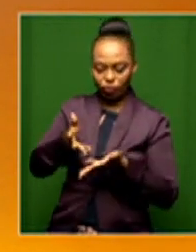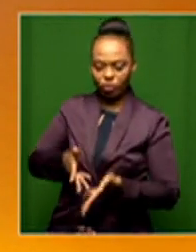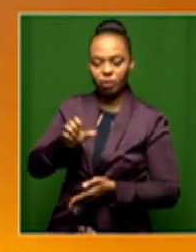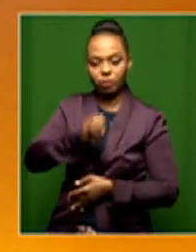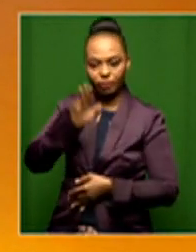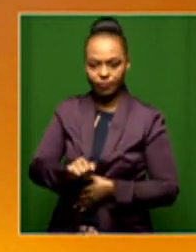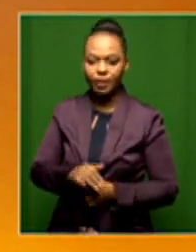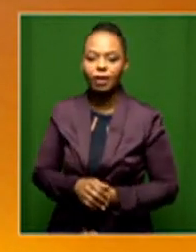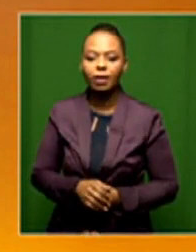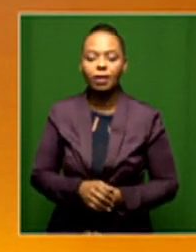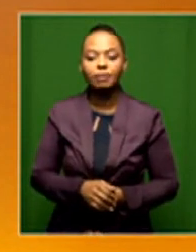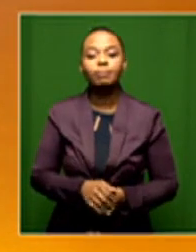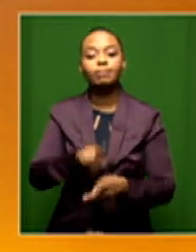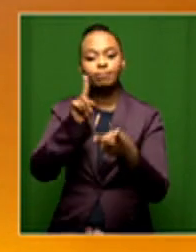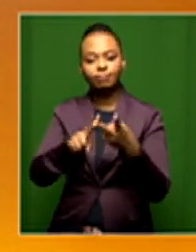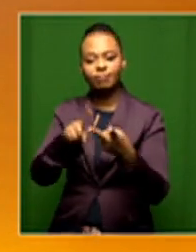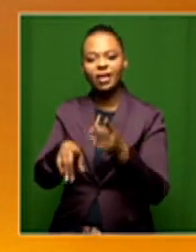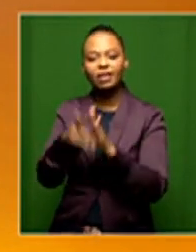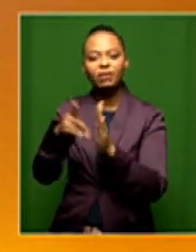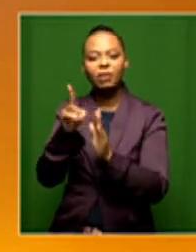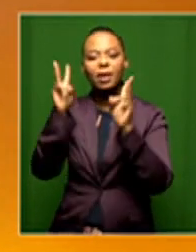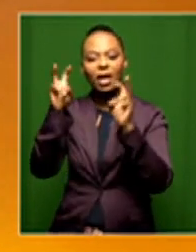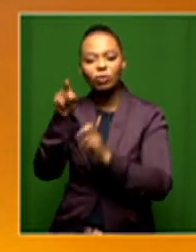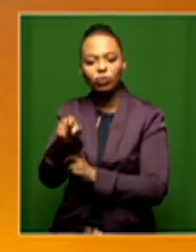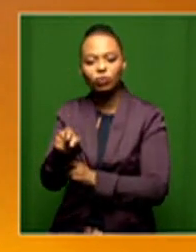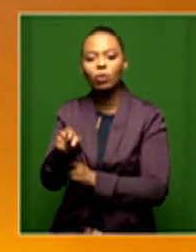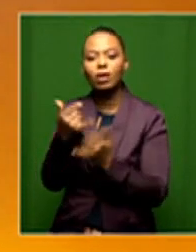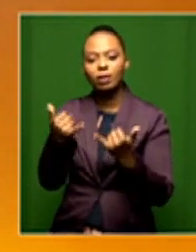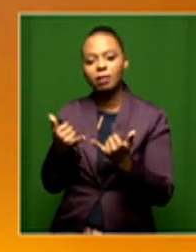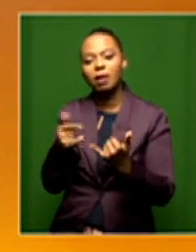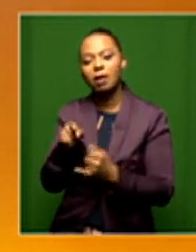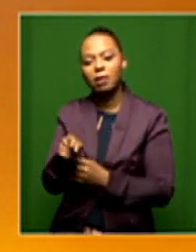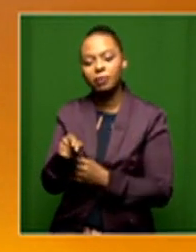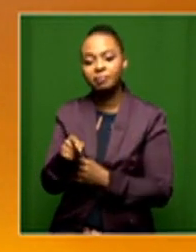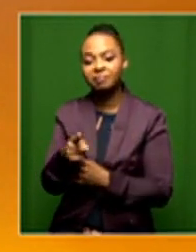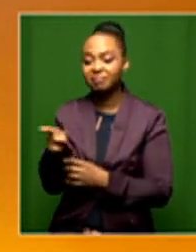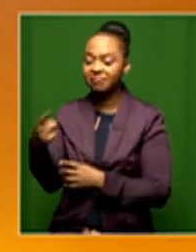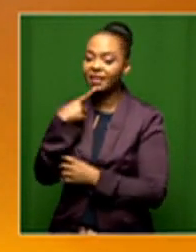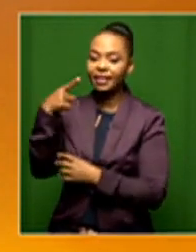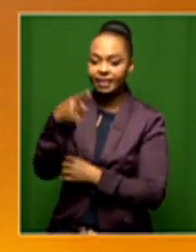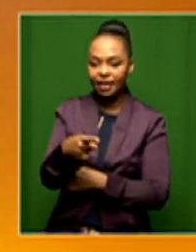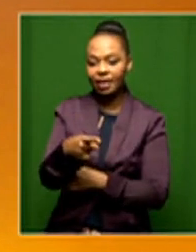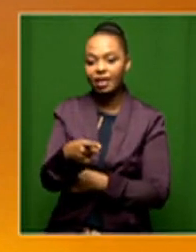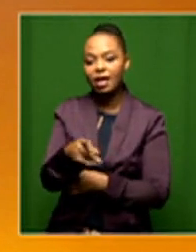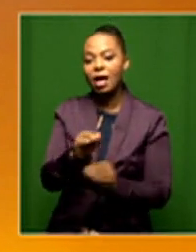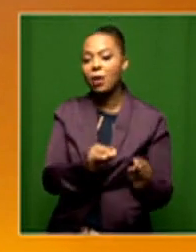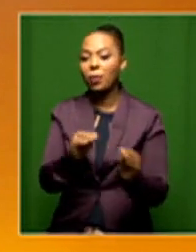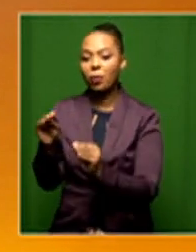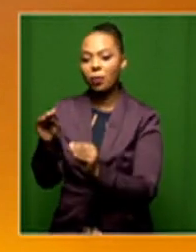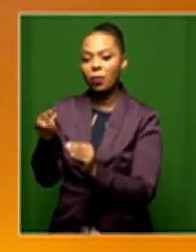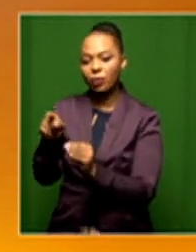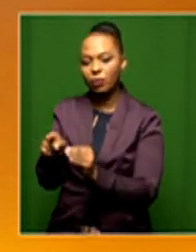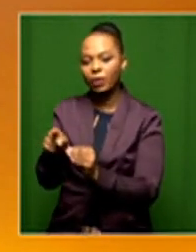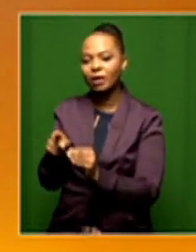also the latest development when it comes to going ahead and saying that they want the delay in terms of